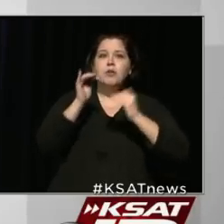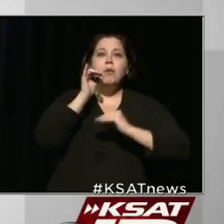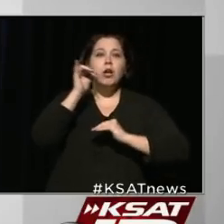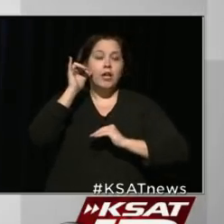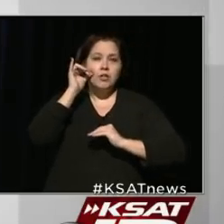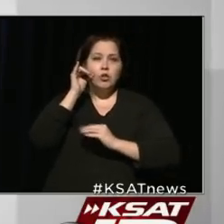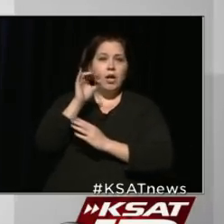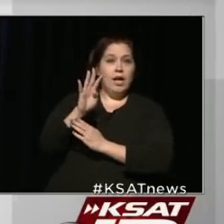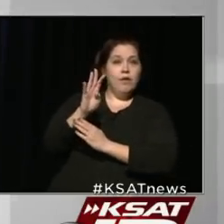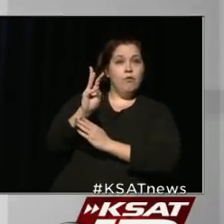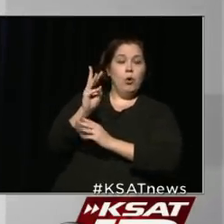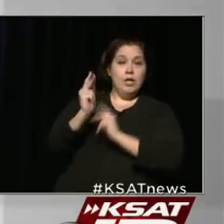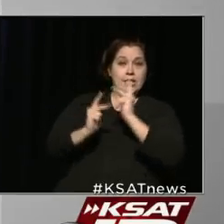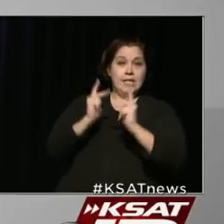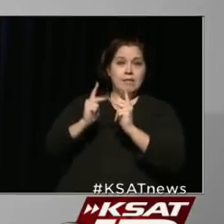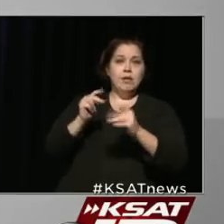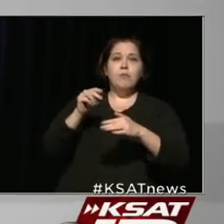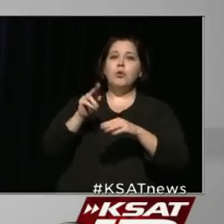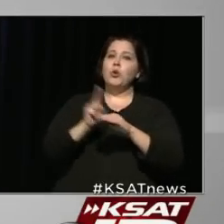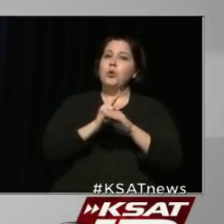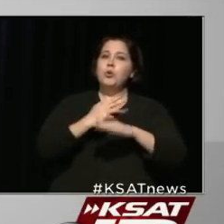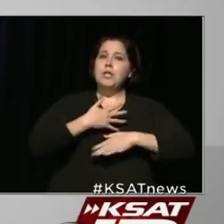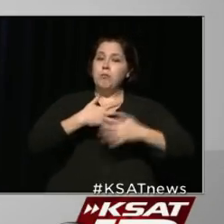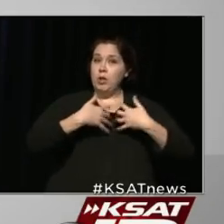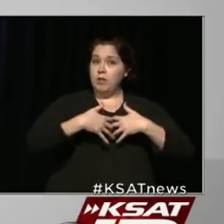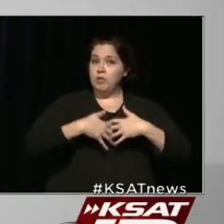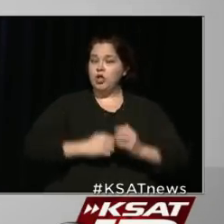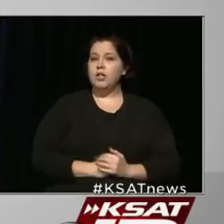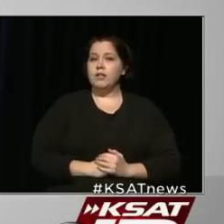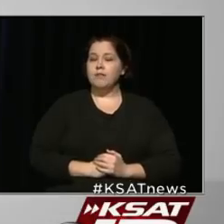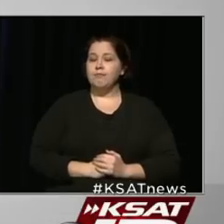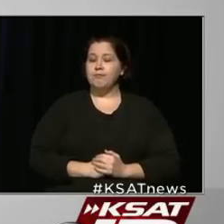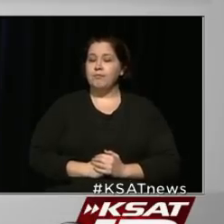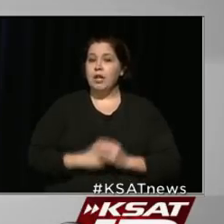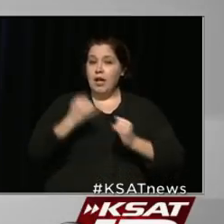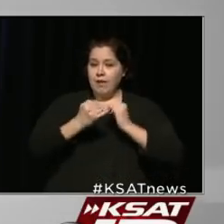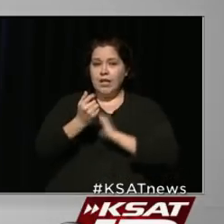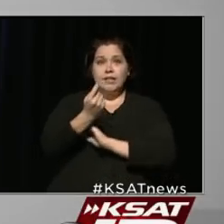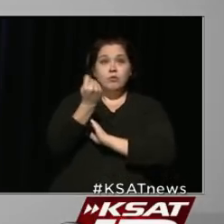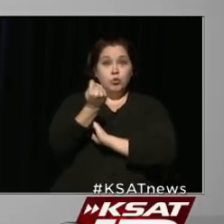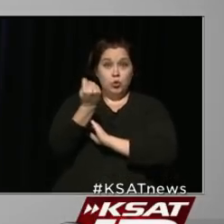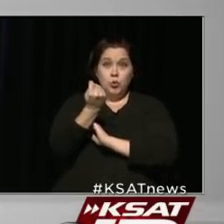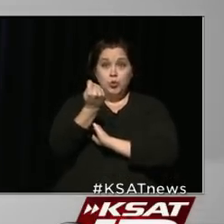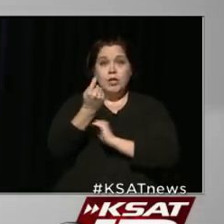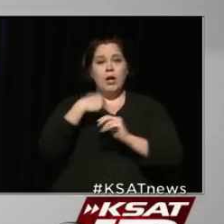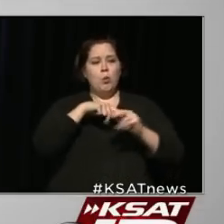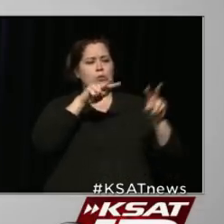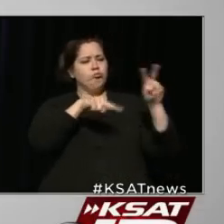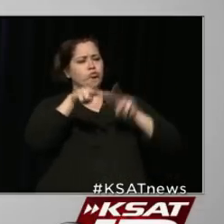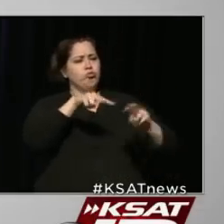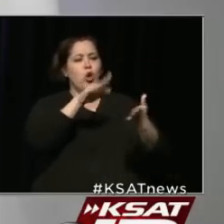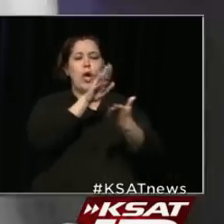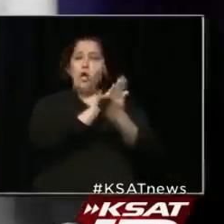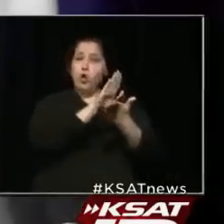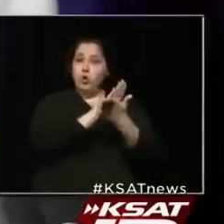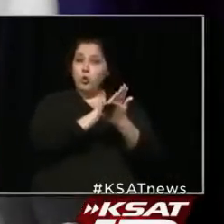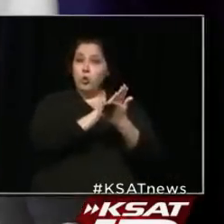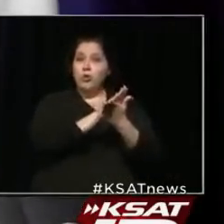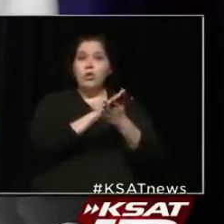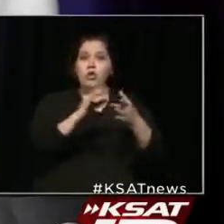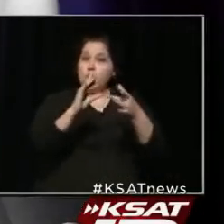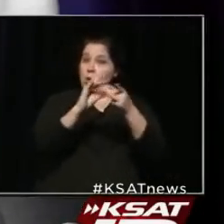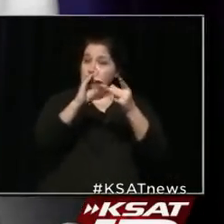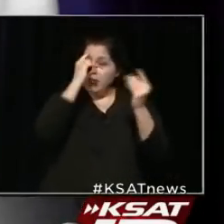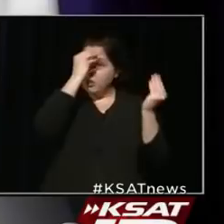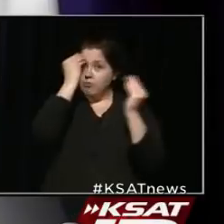and 46 patients on ventilators this evening. Finally, Tuesday, we do take a look at our schools, and so a message to all of